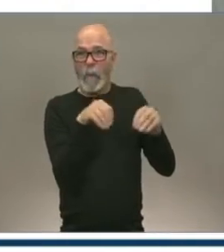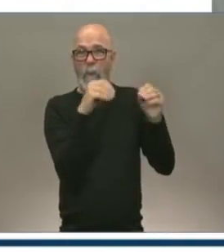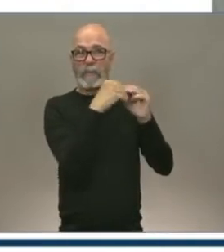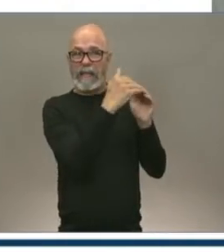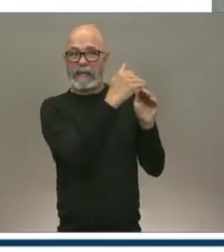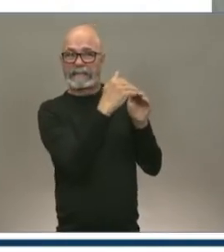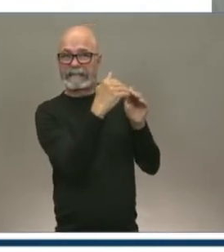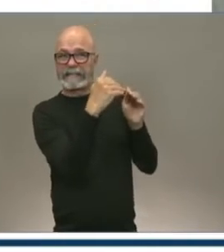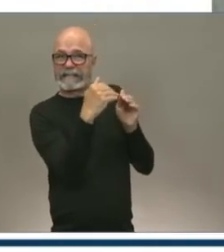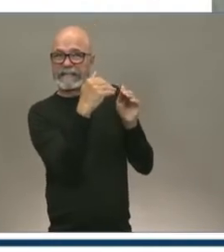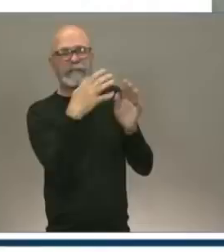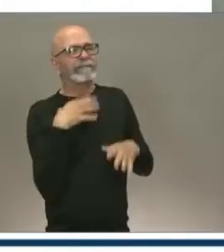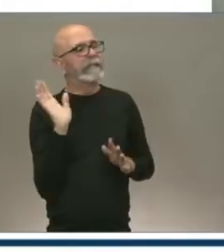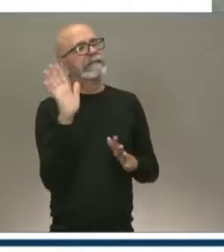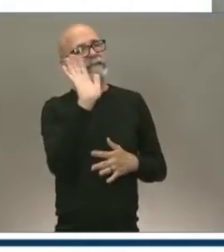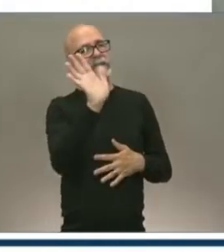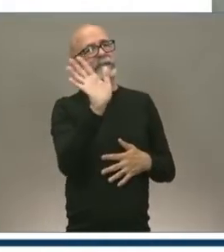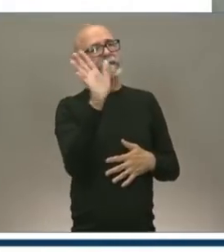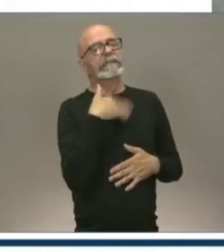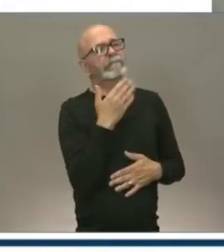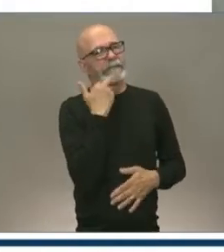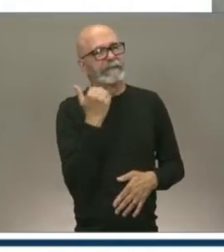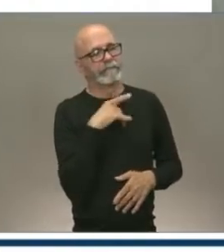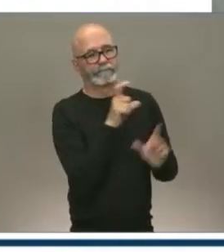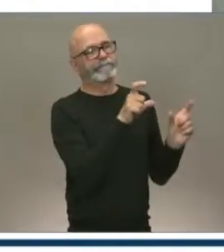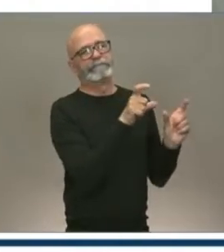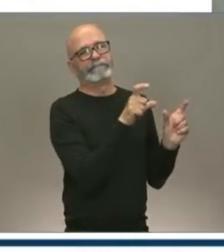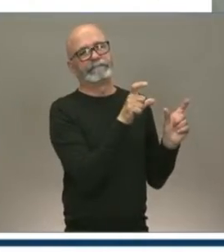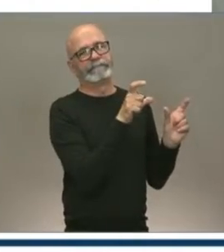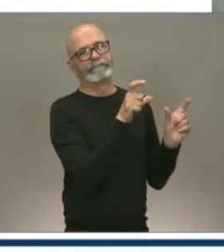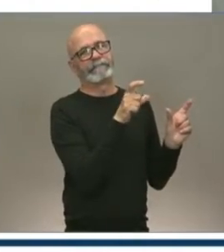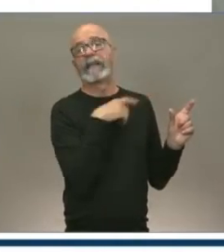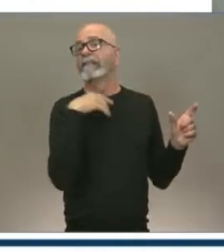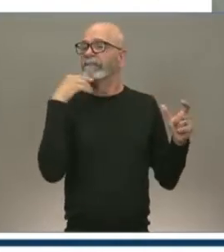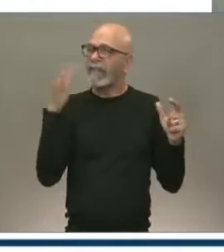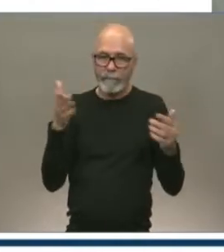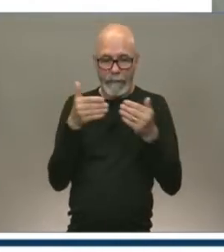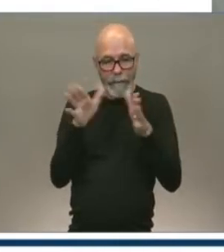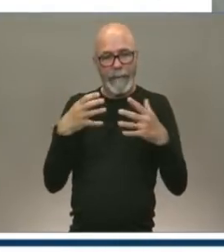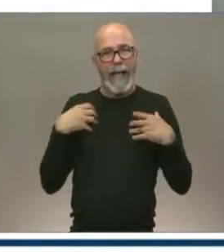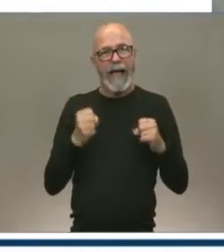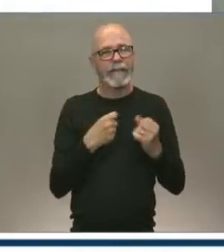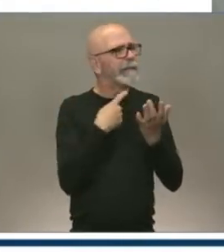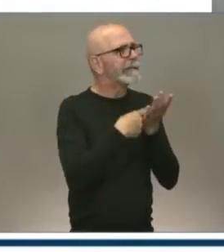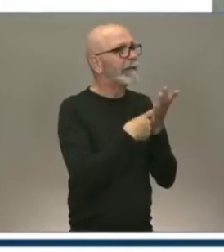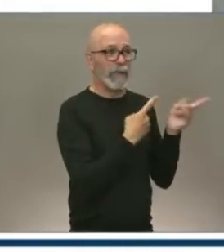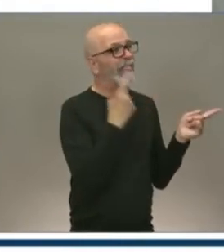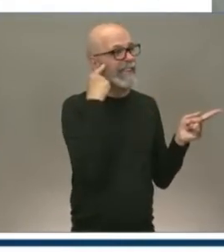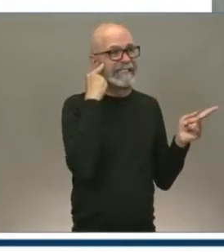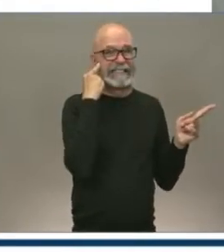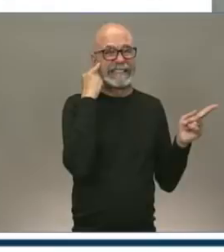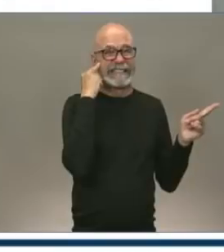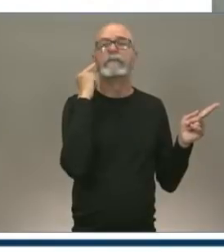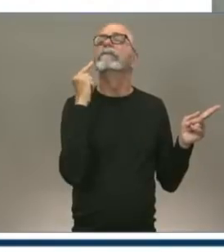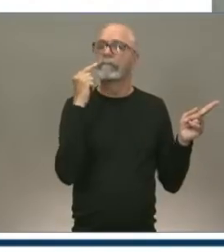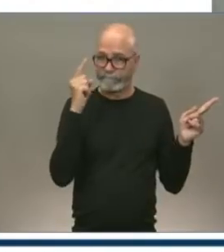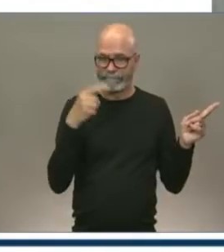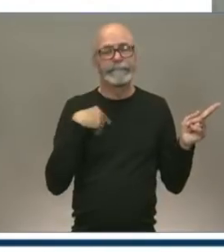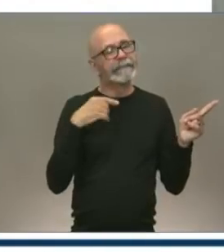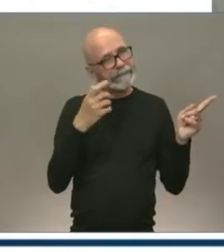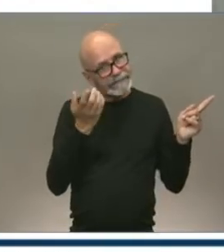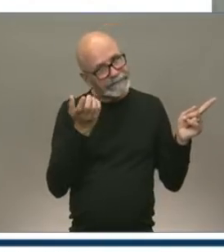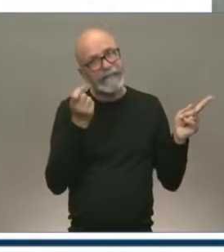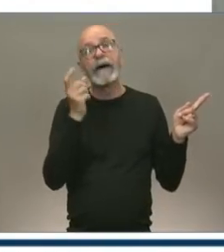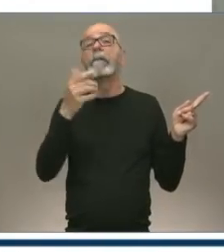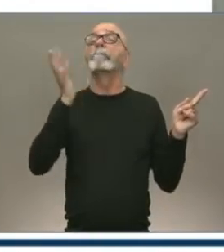swiftly. That's what we did in consultation with public health. Thankfully, we've been able to act swiftly in the past,